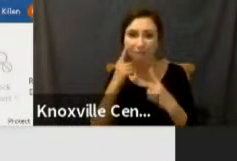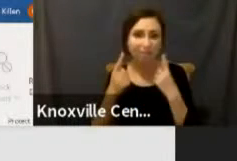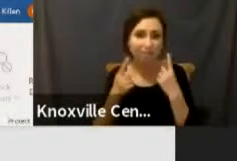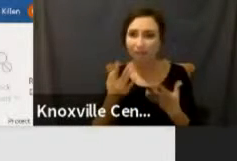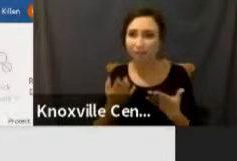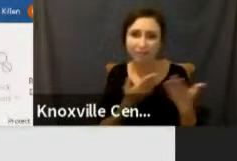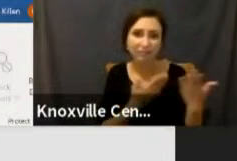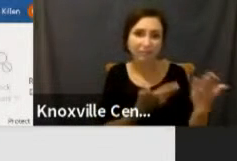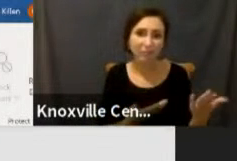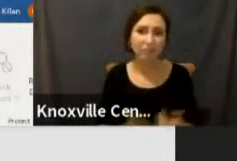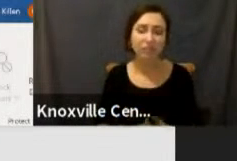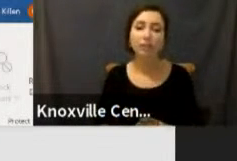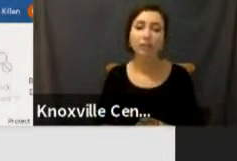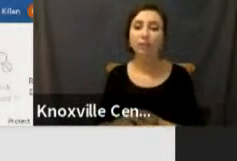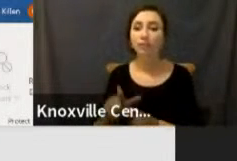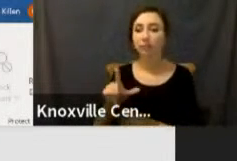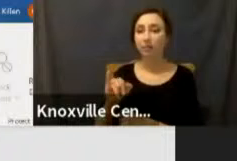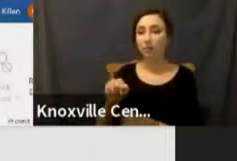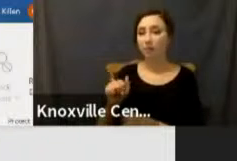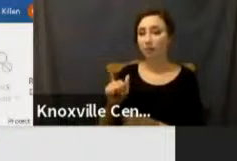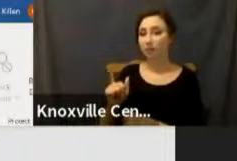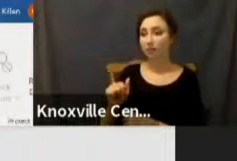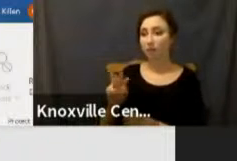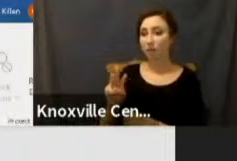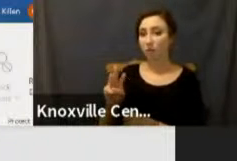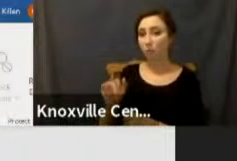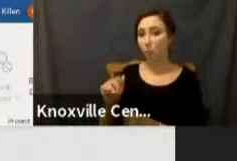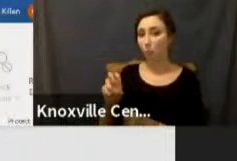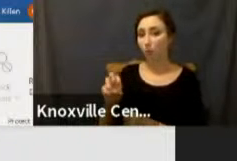suggestions? About